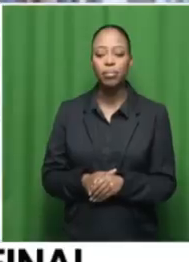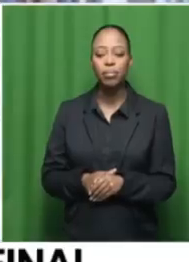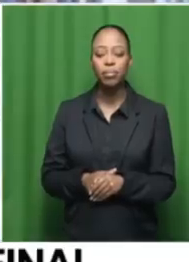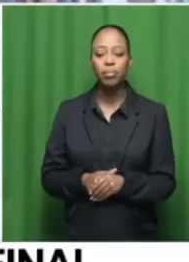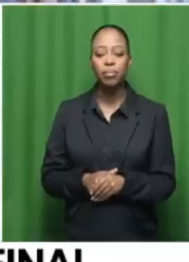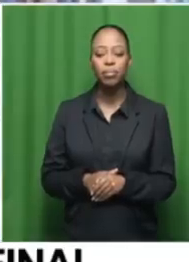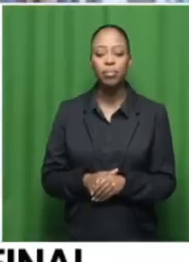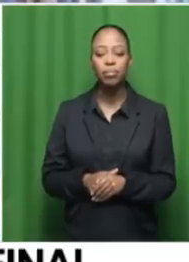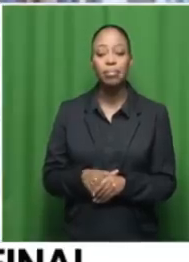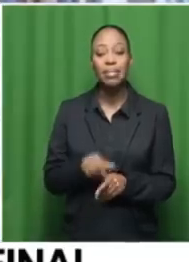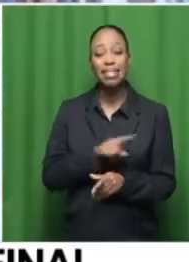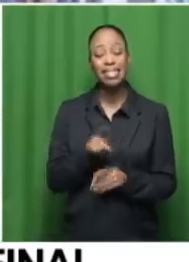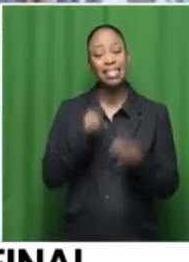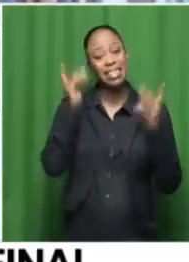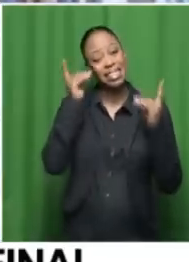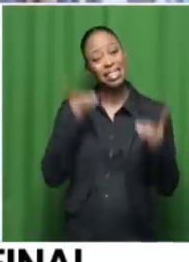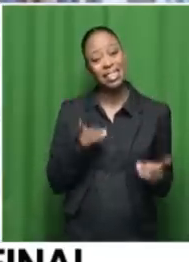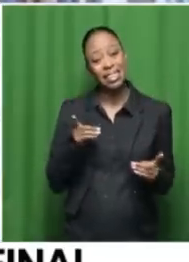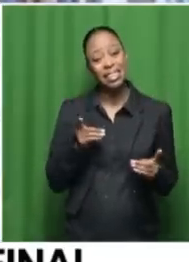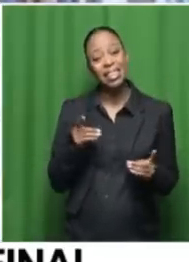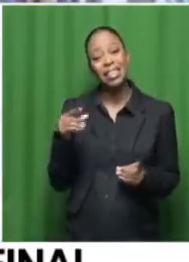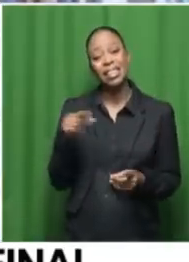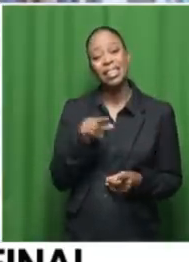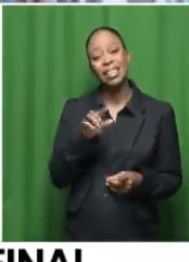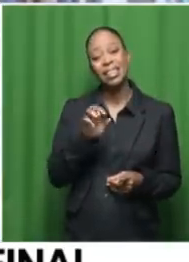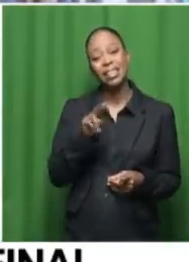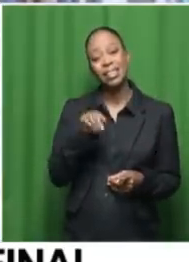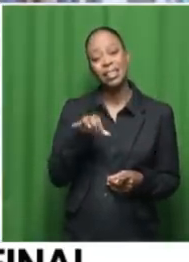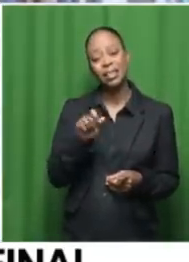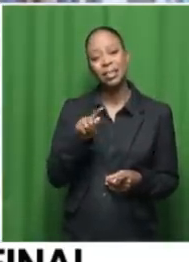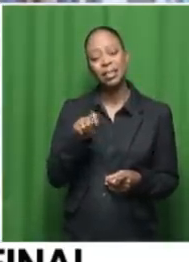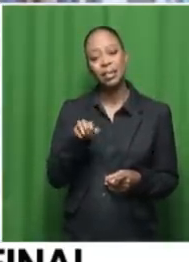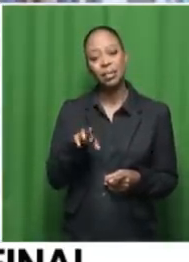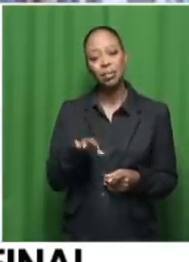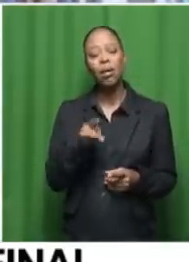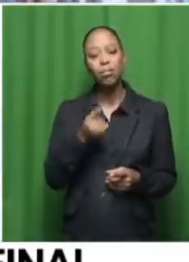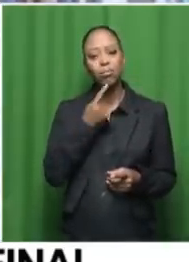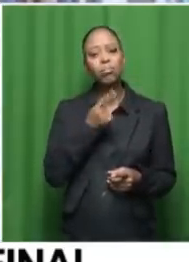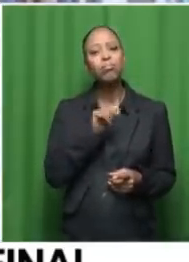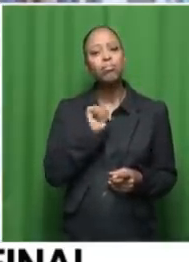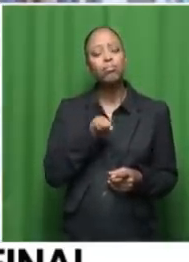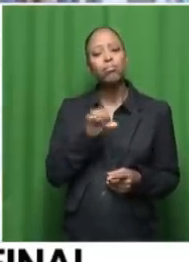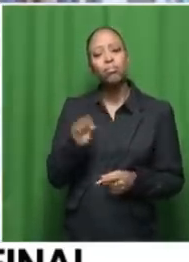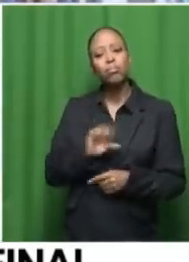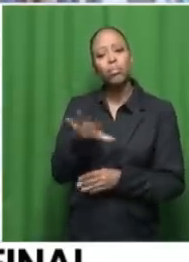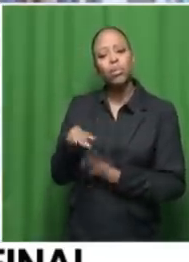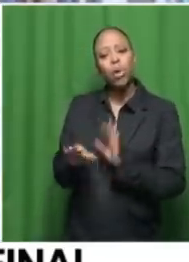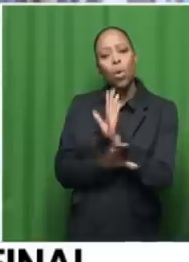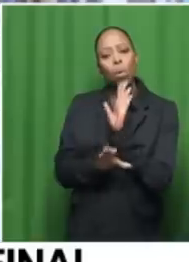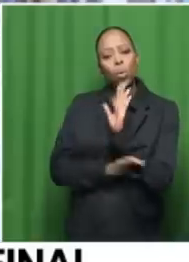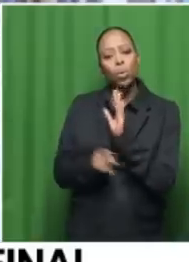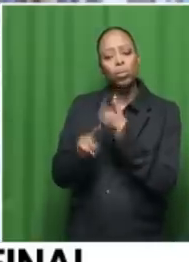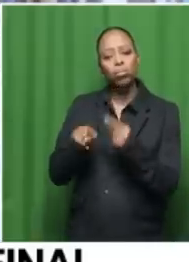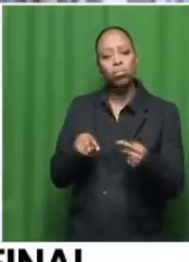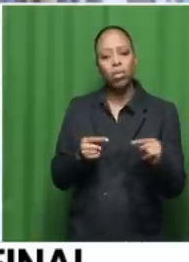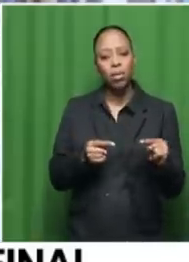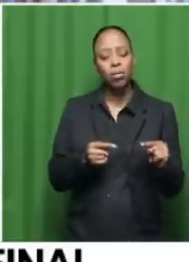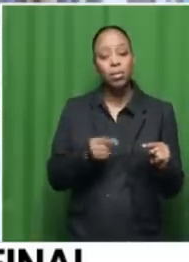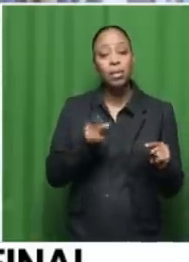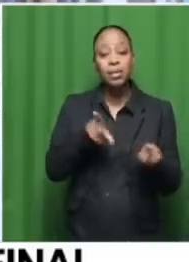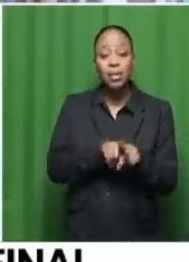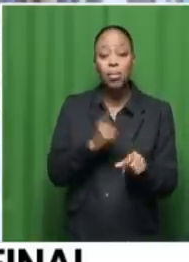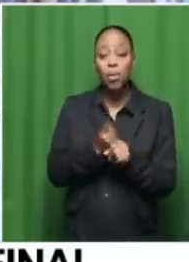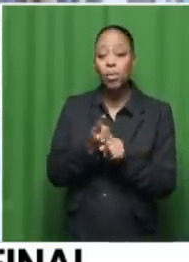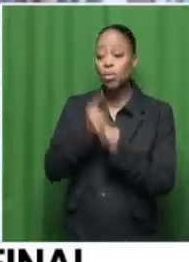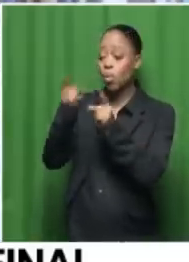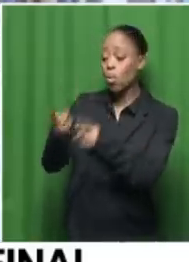look at that judgment, Hugh Glenister successfully argued that the South African Constitution in fact imposes an obligation on